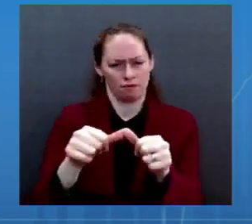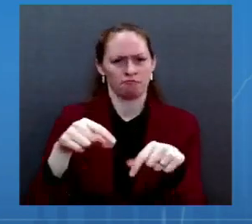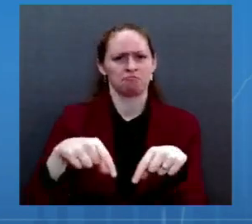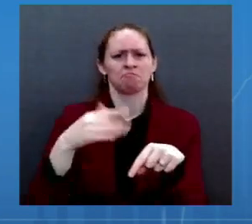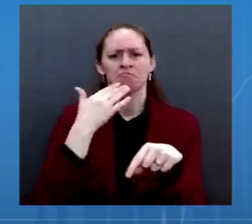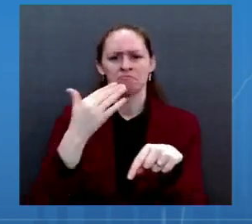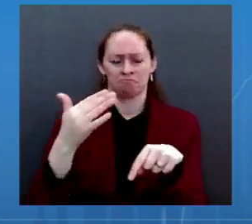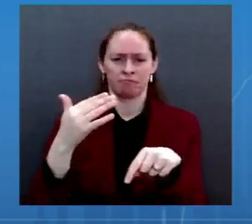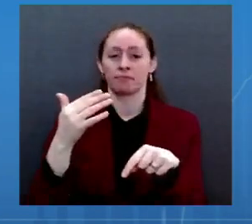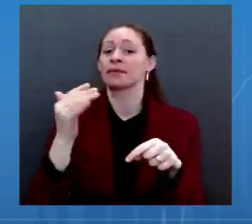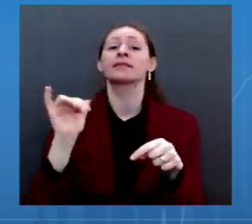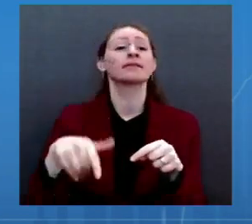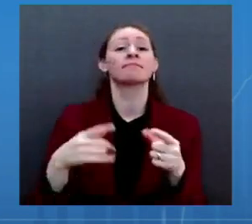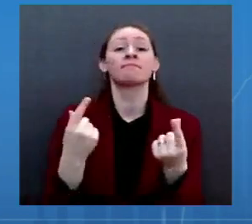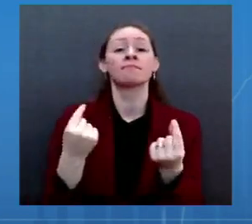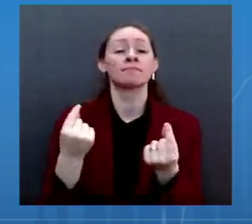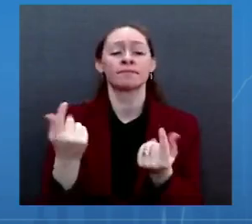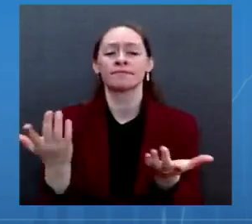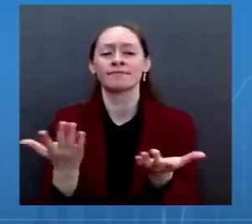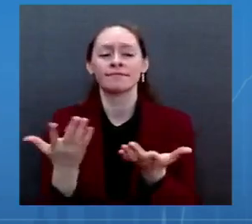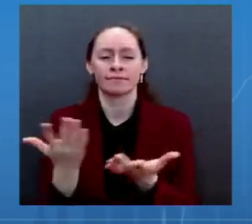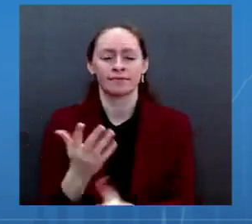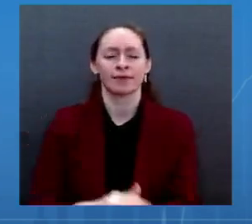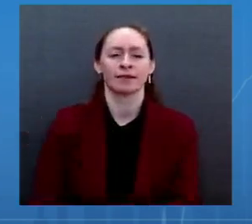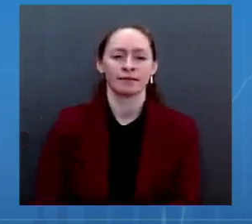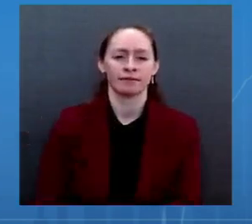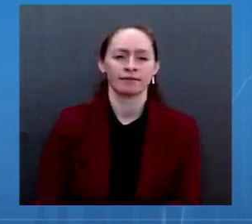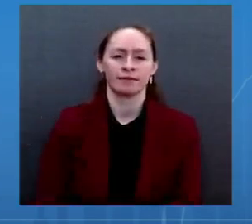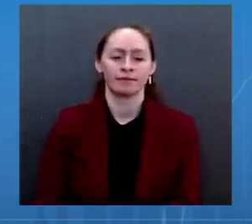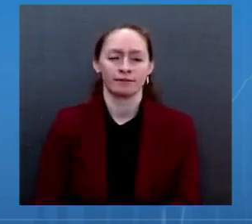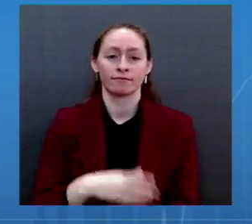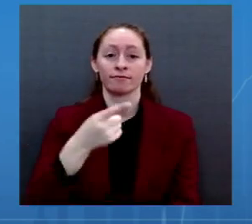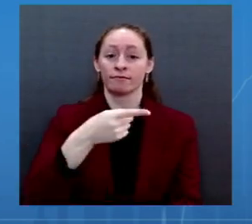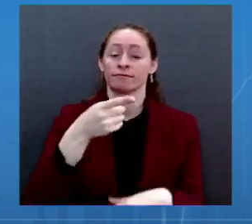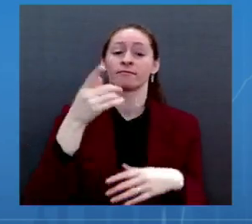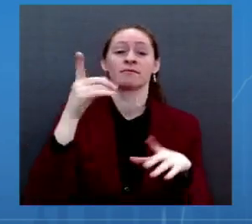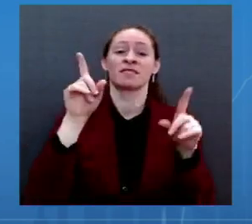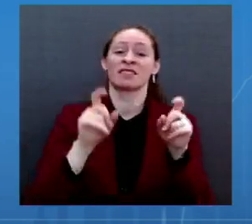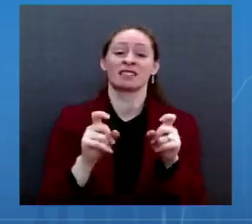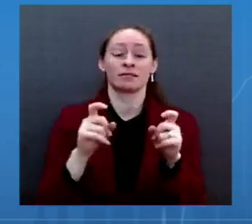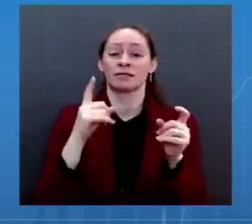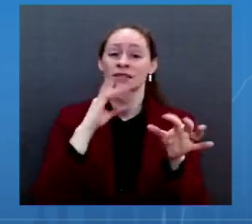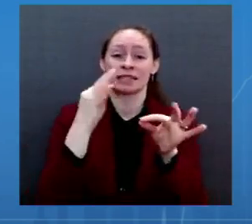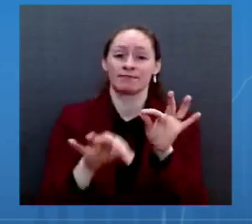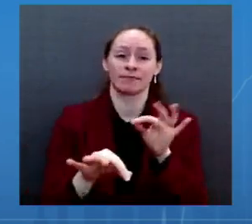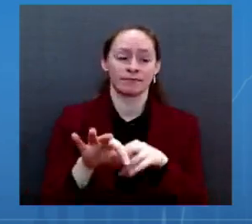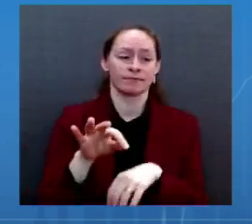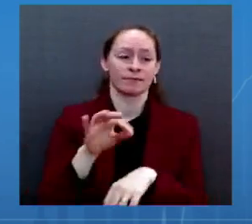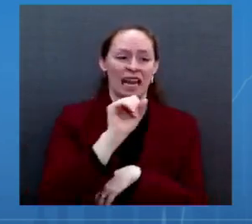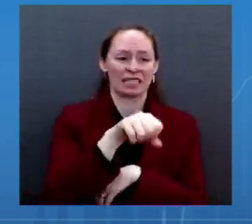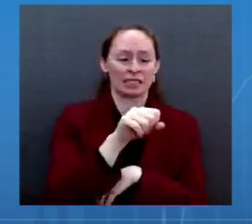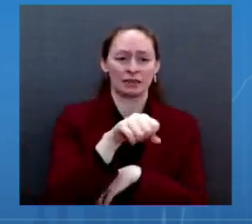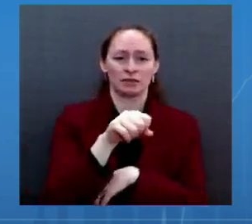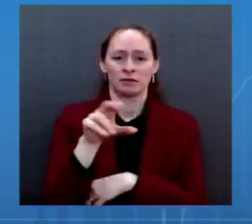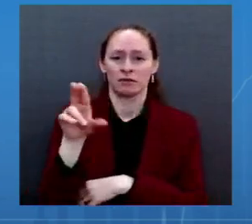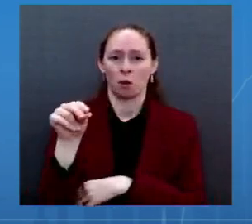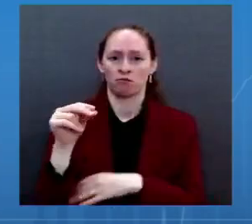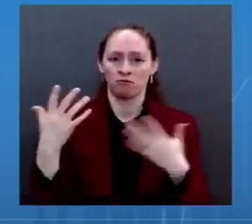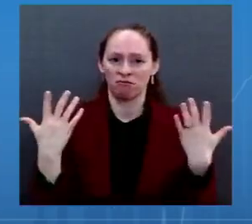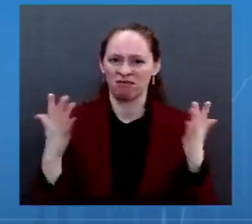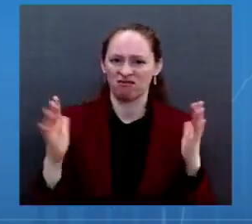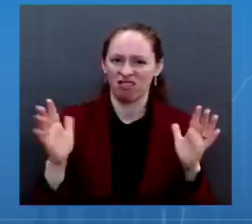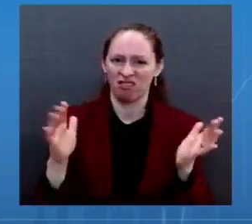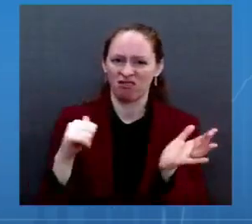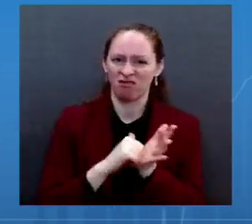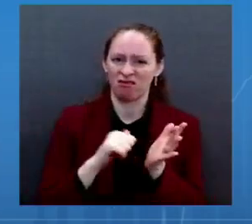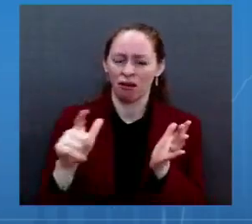transmissible you are based on a positive or a negative test. And that negatives, are often most helpful when